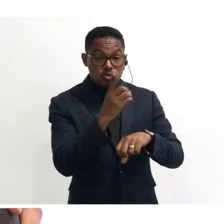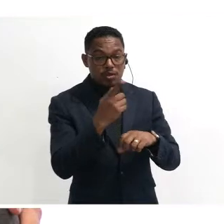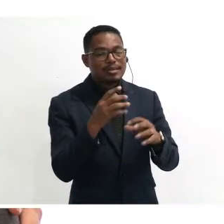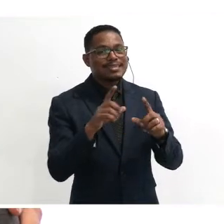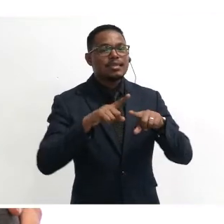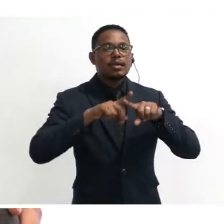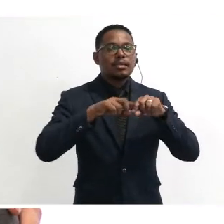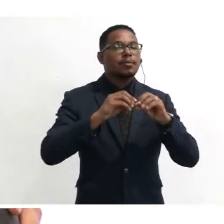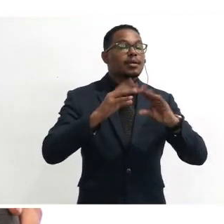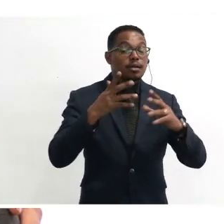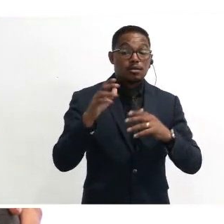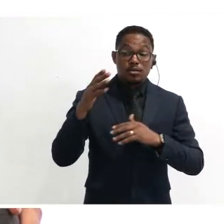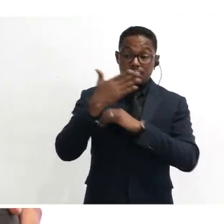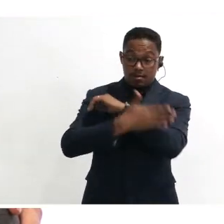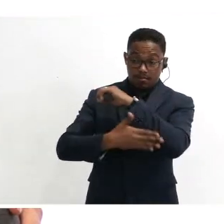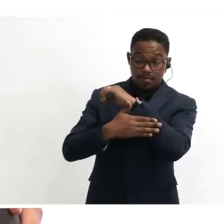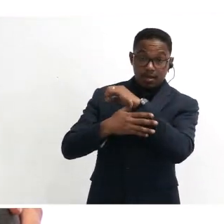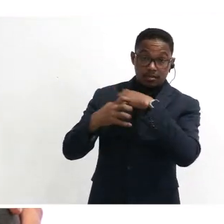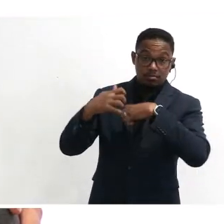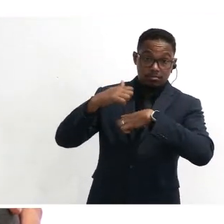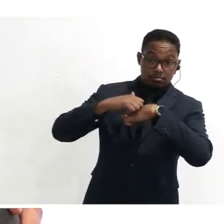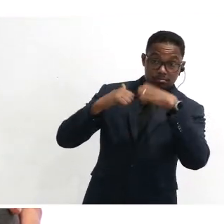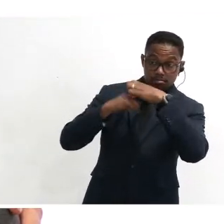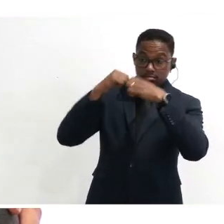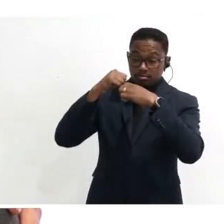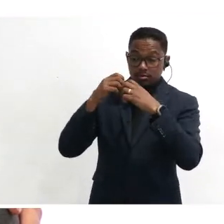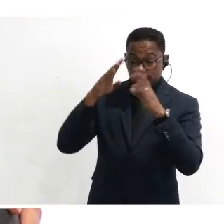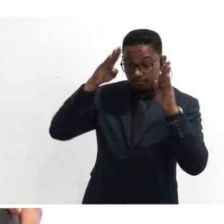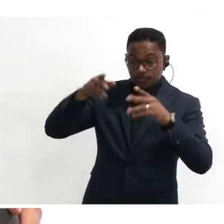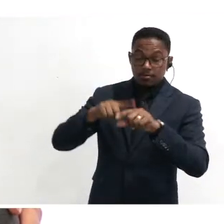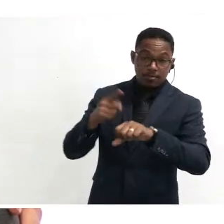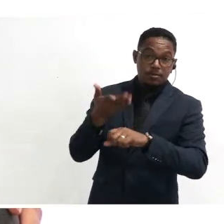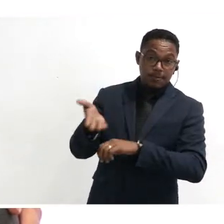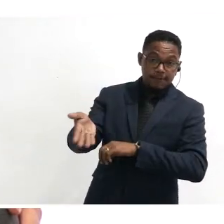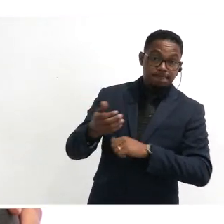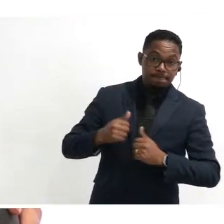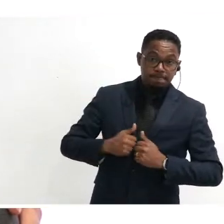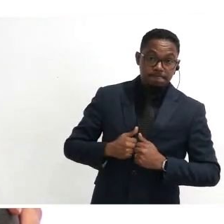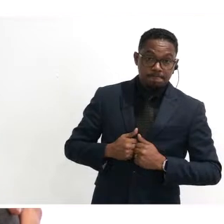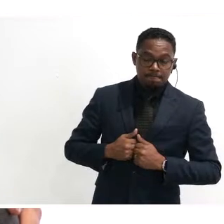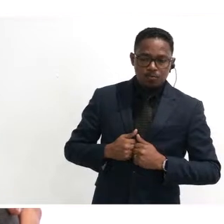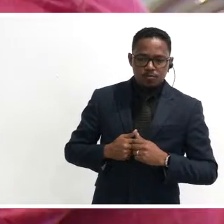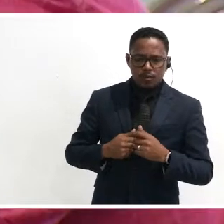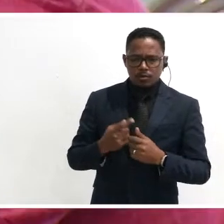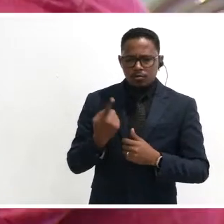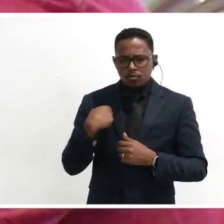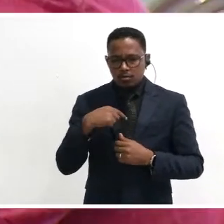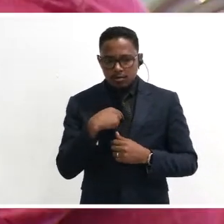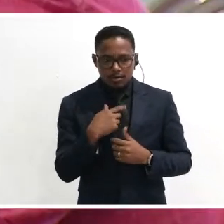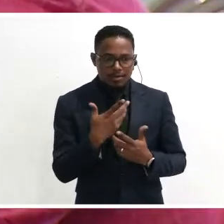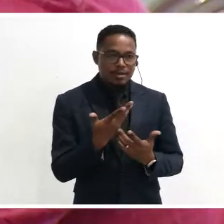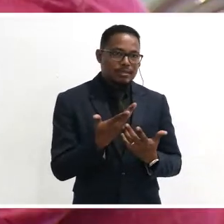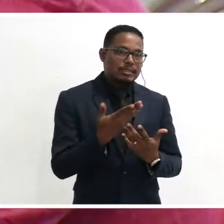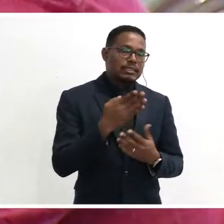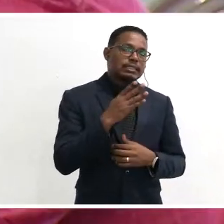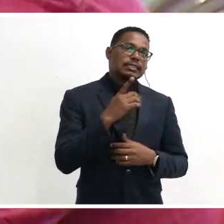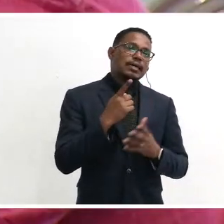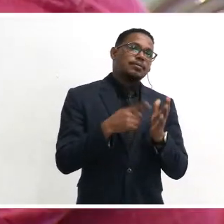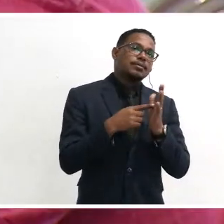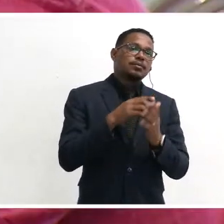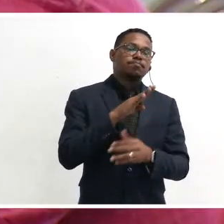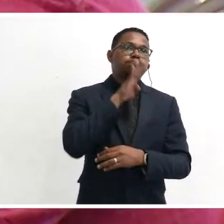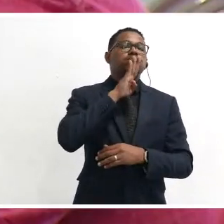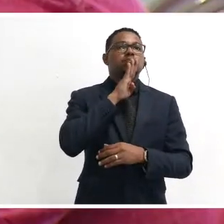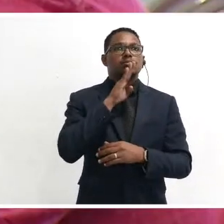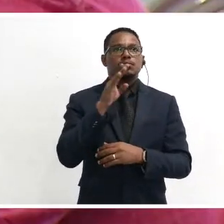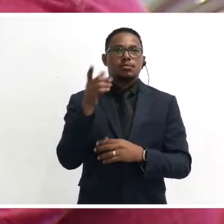country. So I can tell you that we were very frustrated when we had factories in the